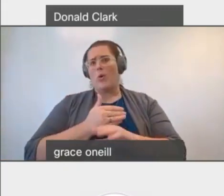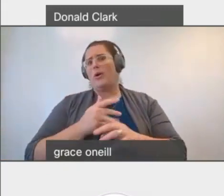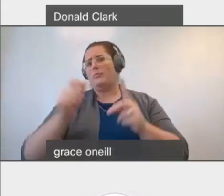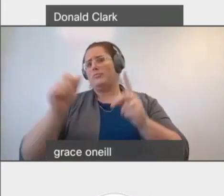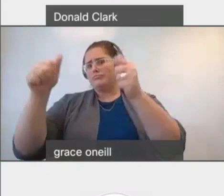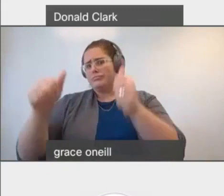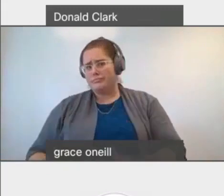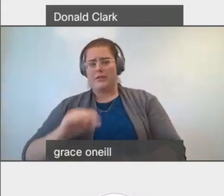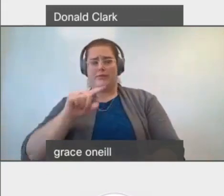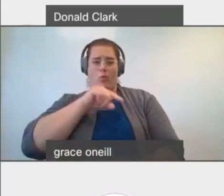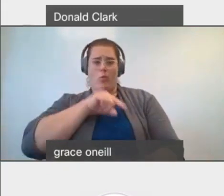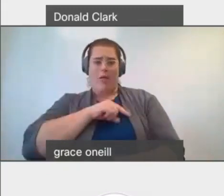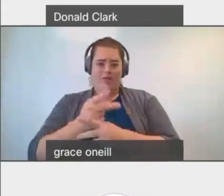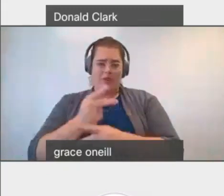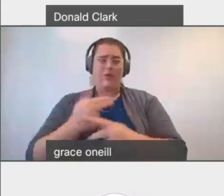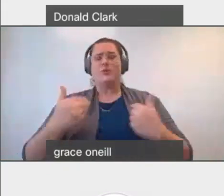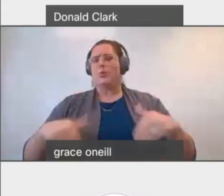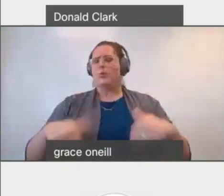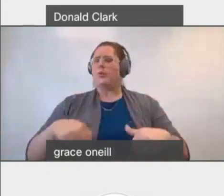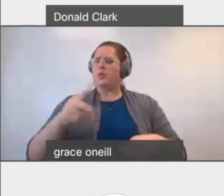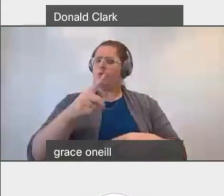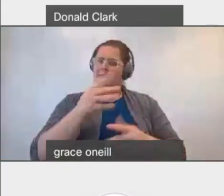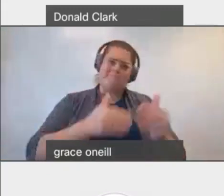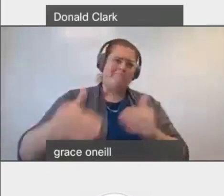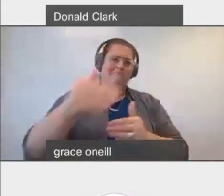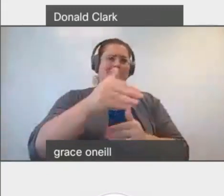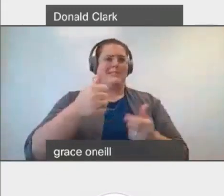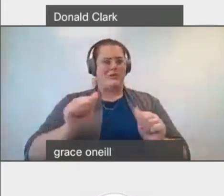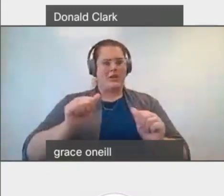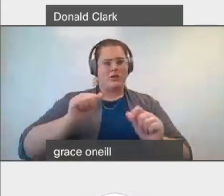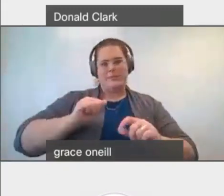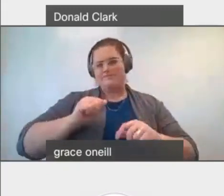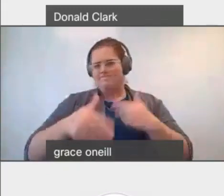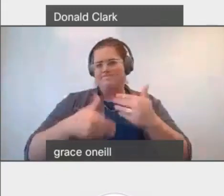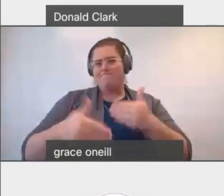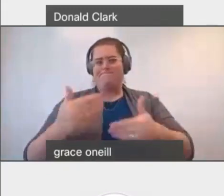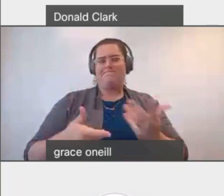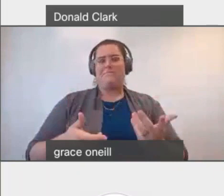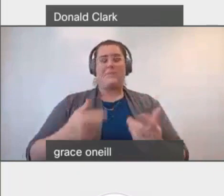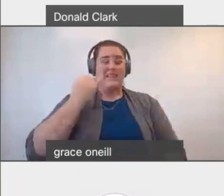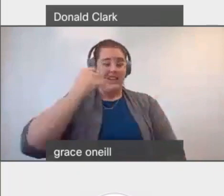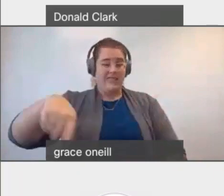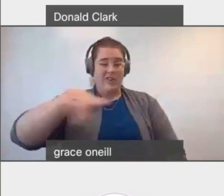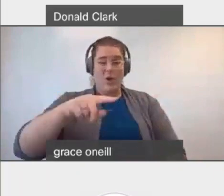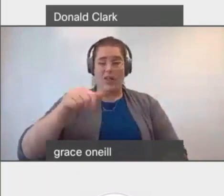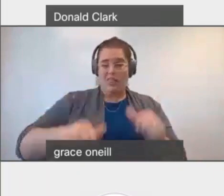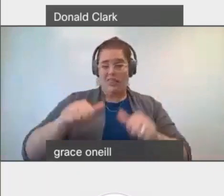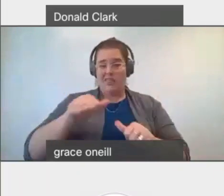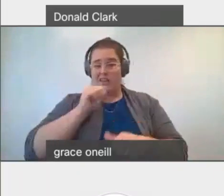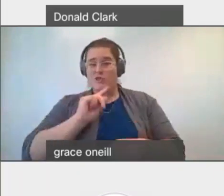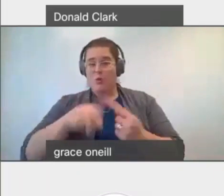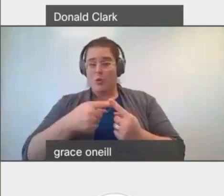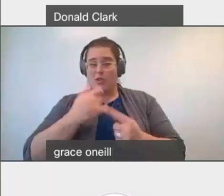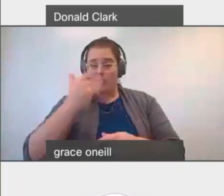serve as a resource to you. So my mantra is, if you're not sure when to call us, please call us. If you have